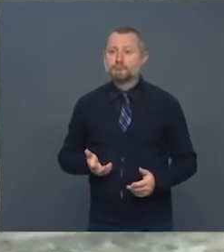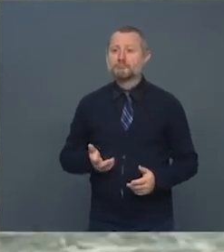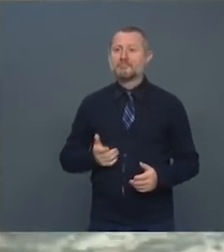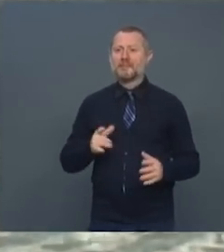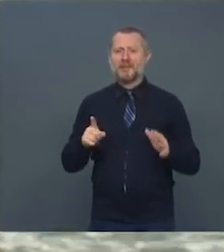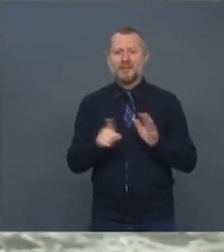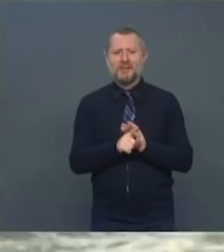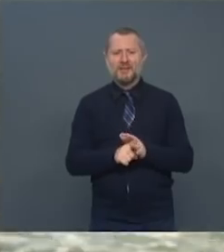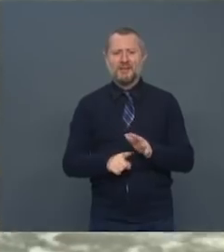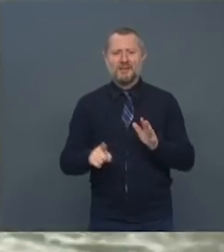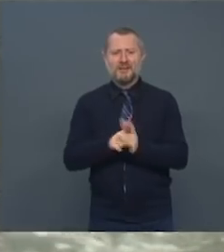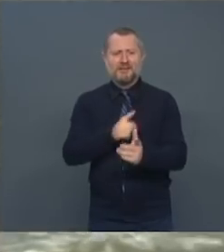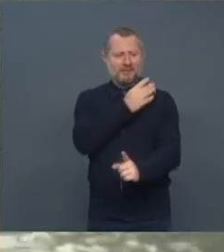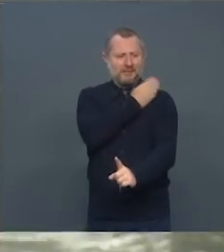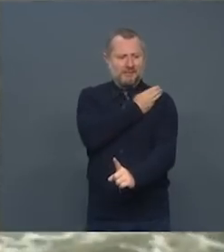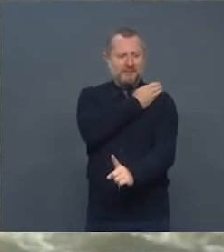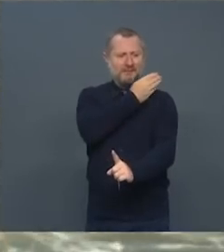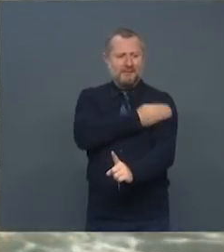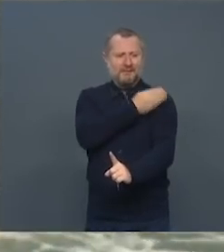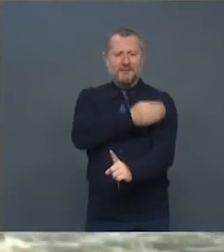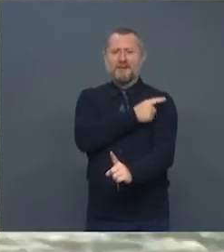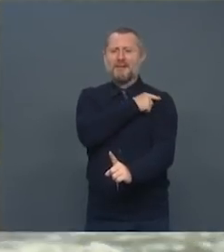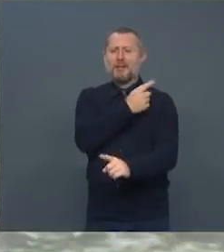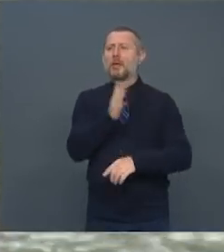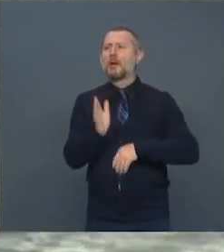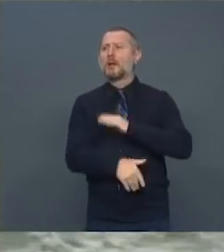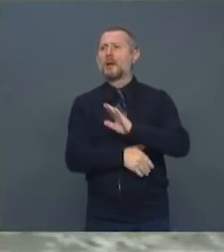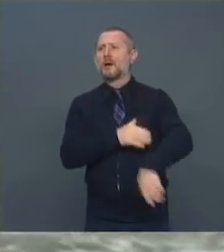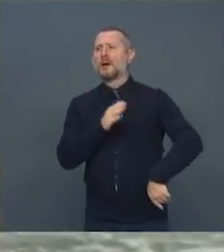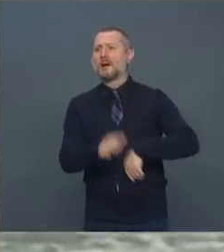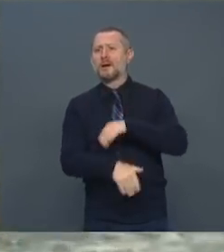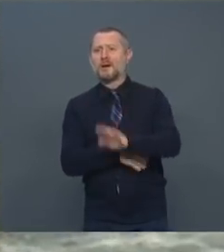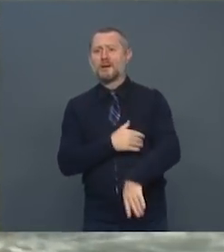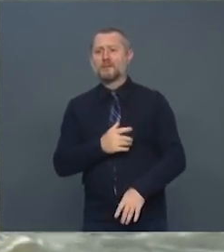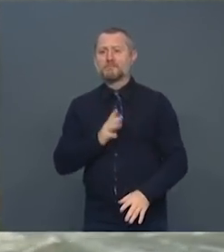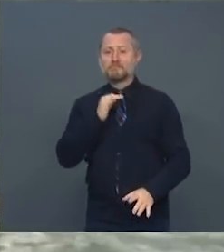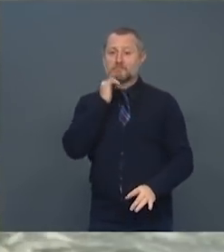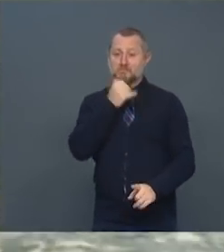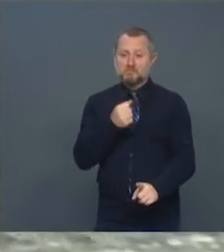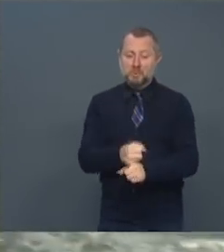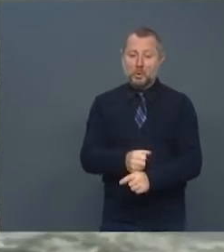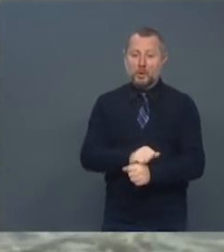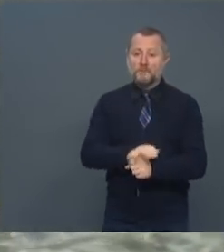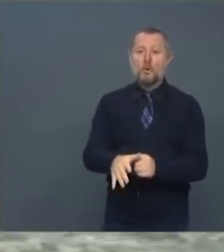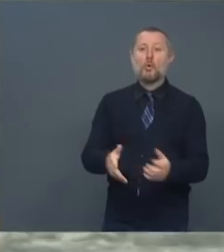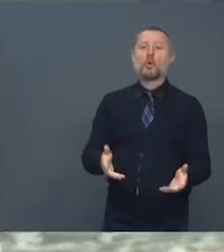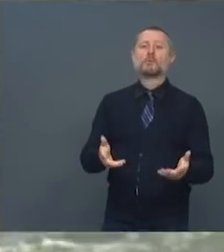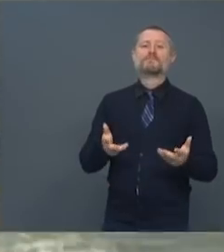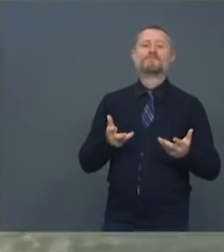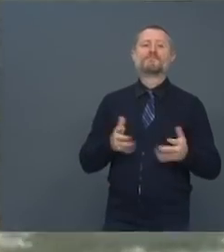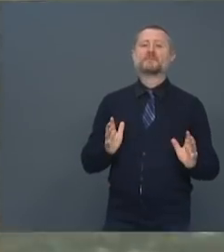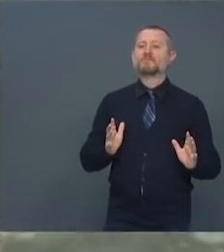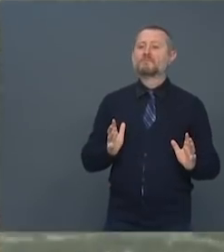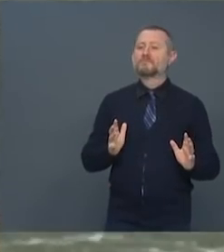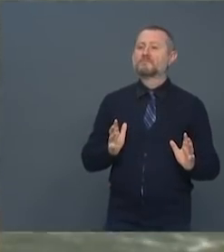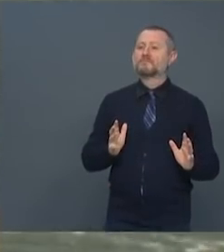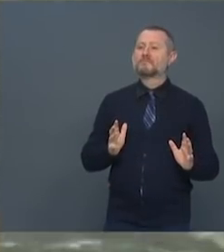warning, warning, and then COVID happens, and now it's